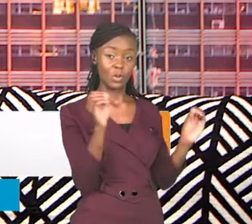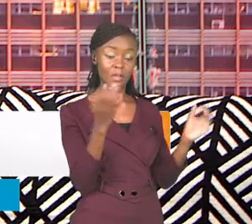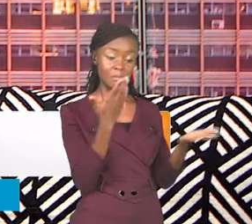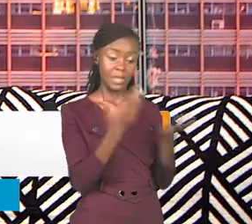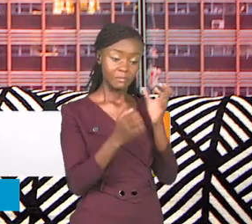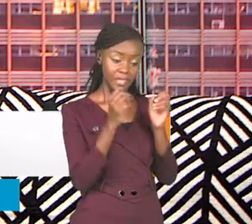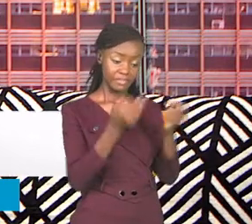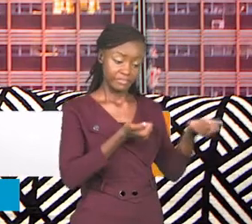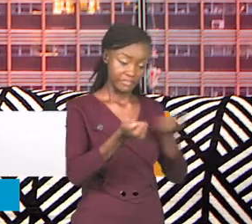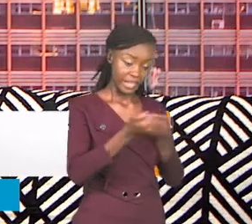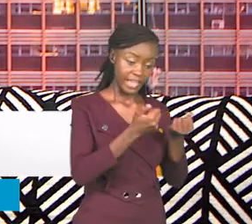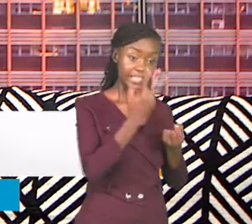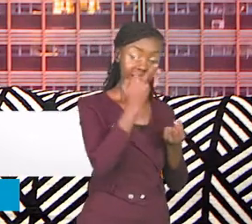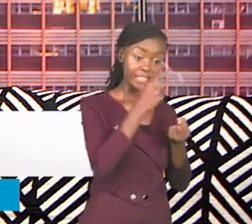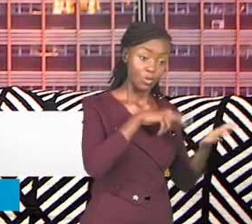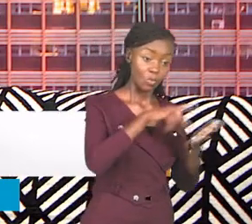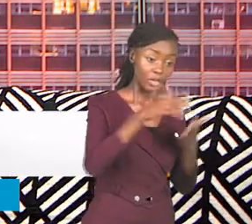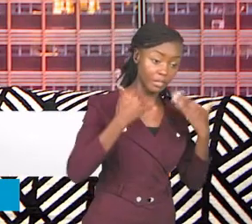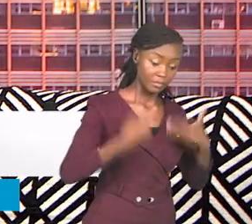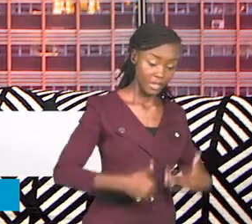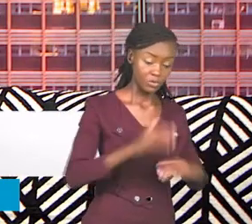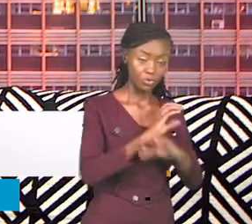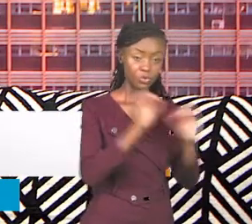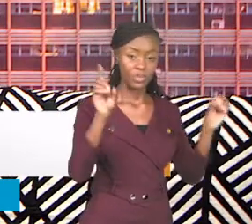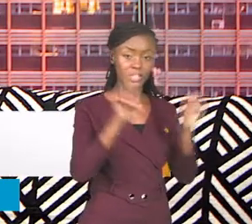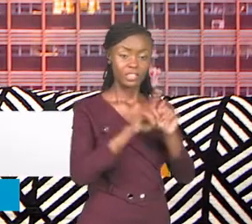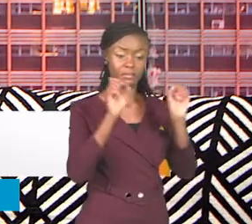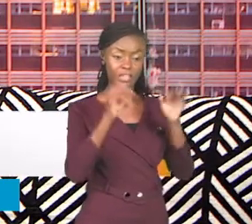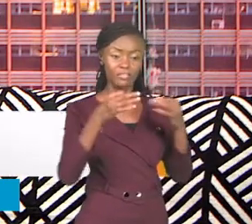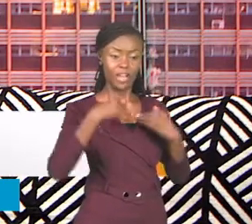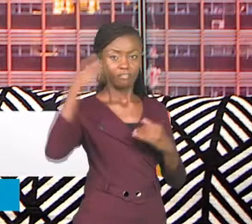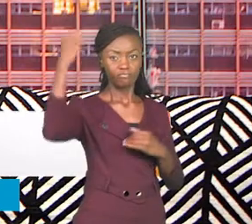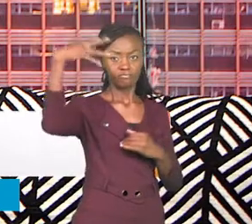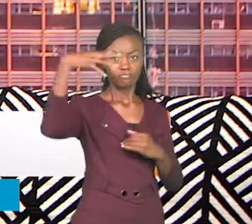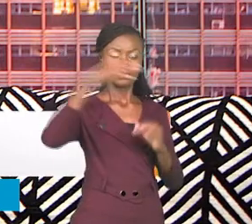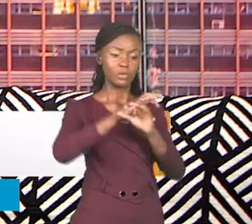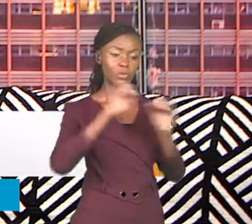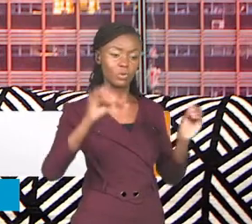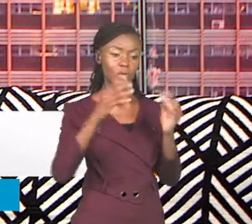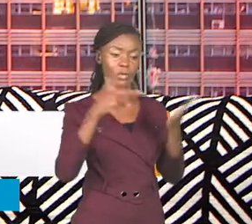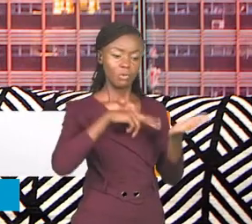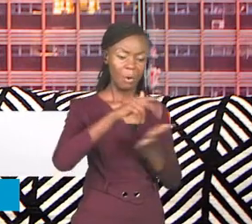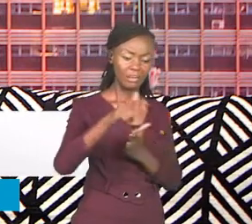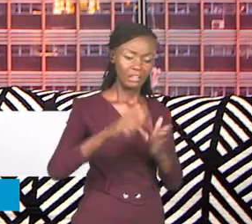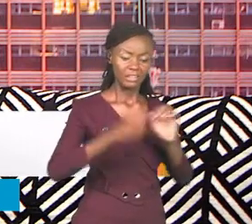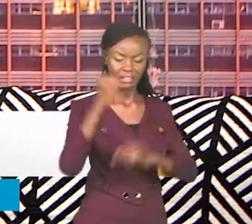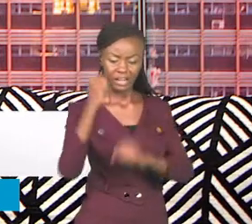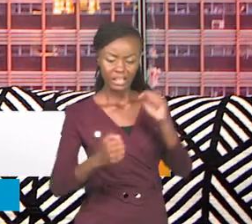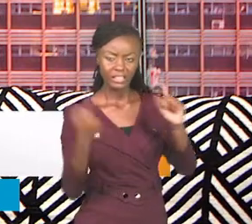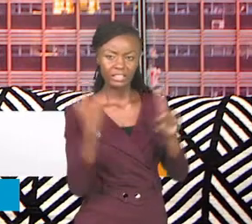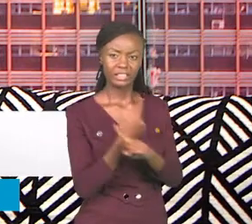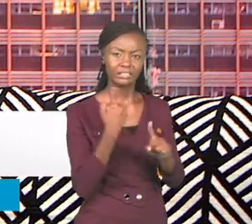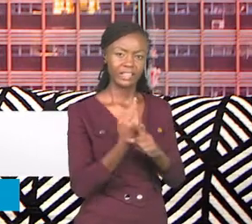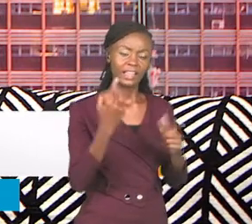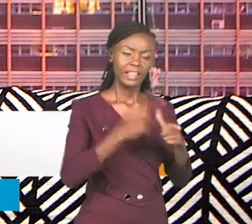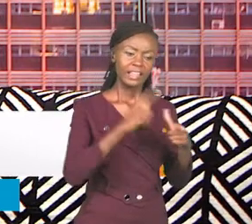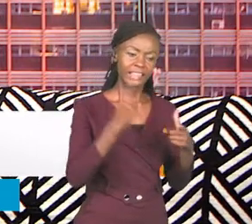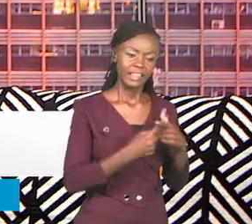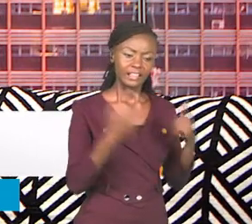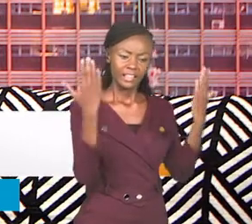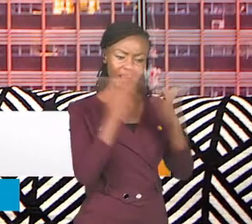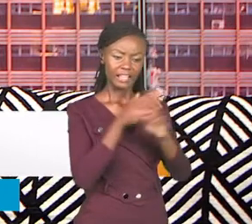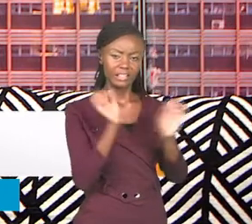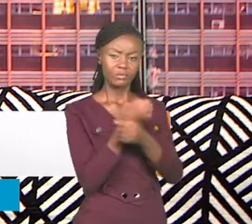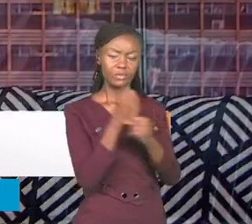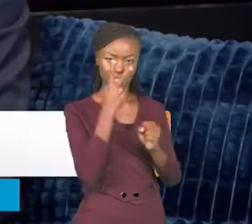some of those areas which are not very well lit, and these guys are just crossing, running through, and sometimes at night, they aren't visible, you're not able to see